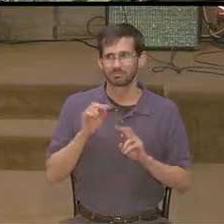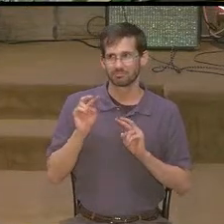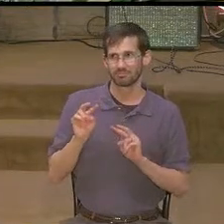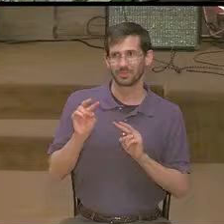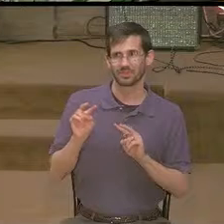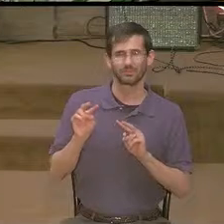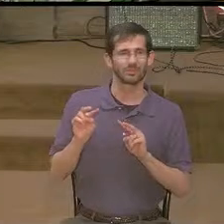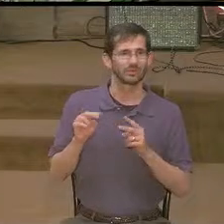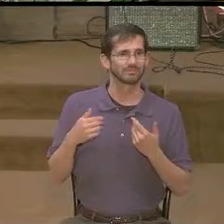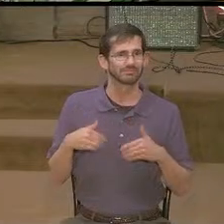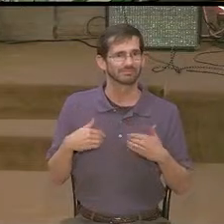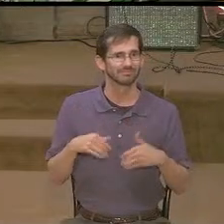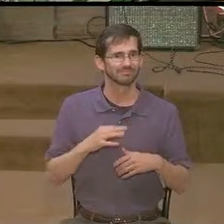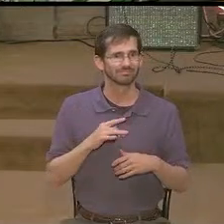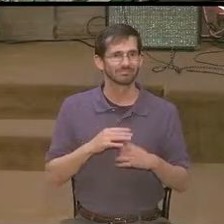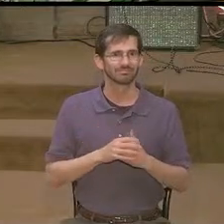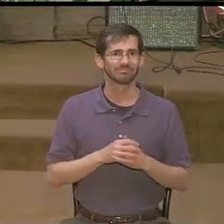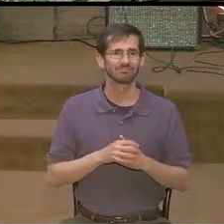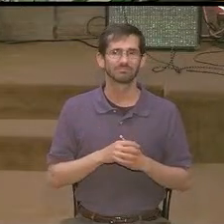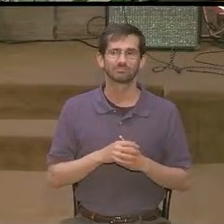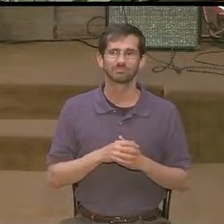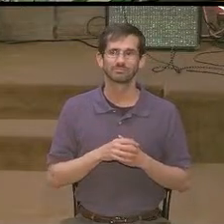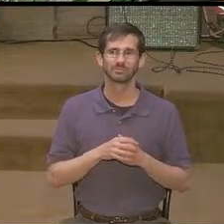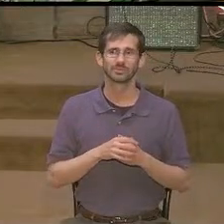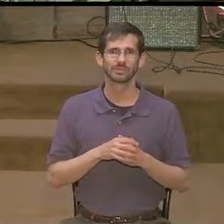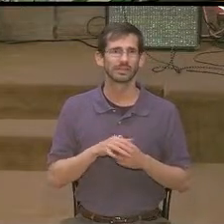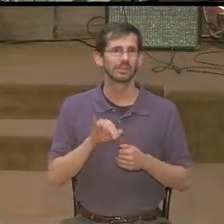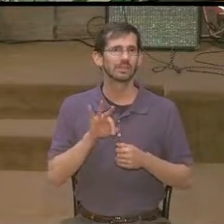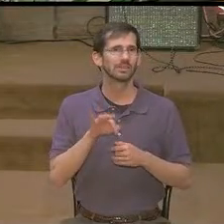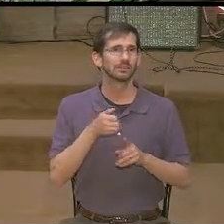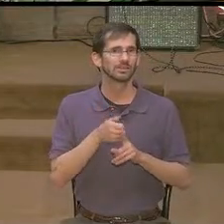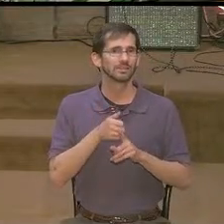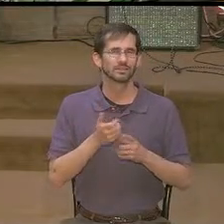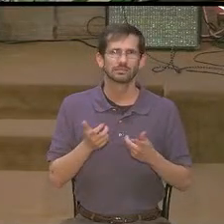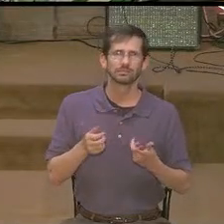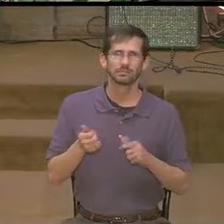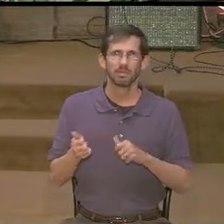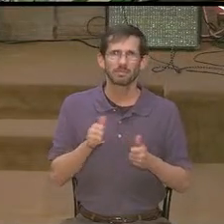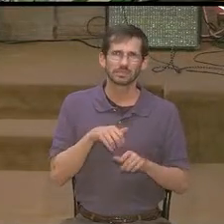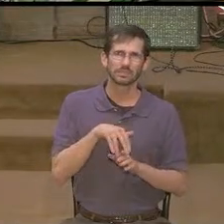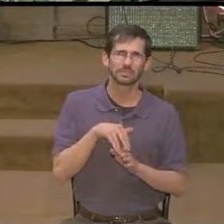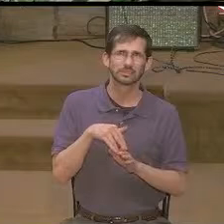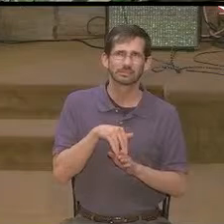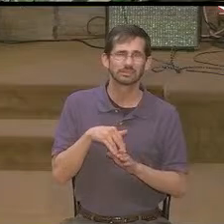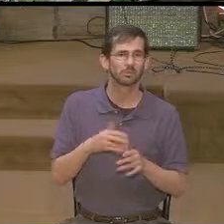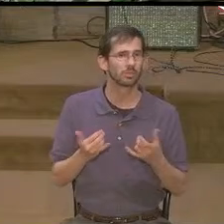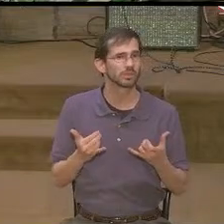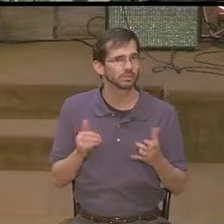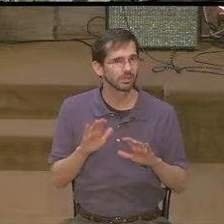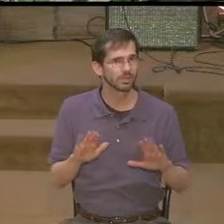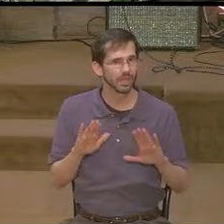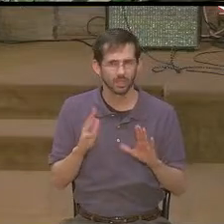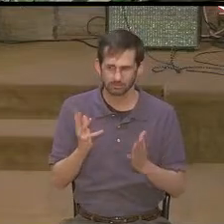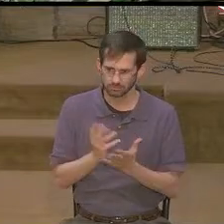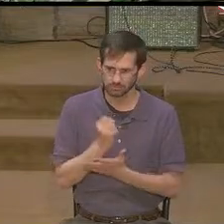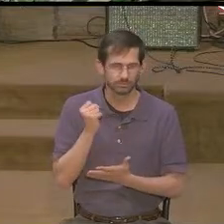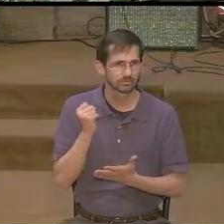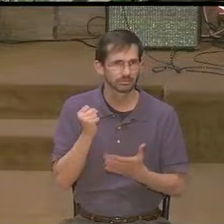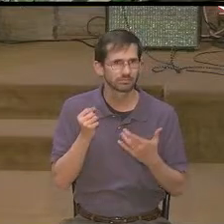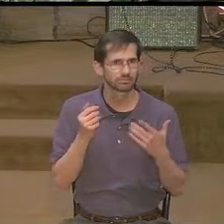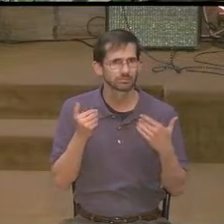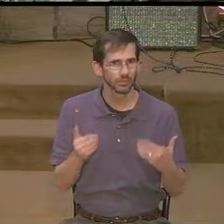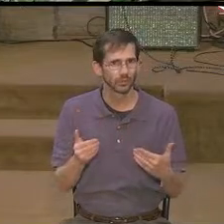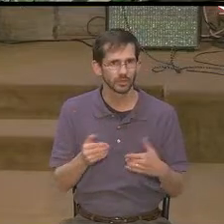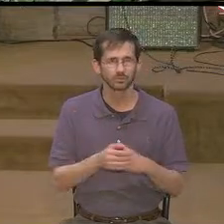forward to that. And if you have been on the fence about getting baptized, Sunday is the time to do it, all right? And I'm